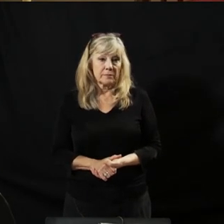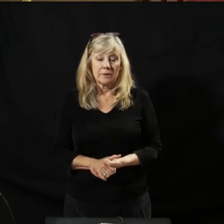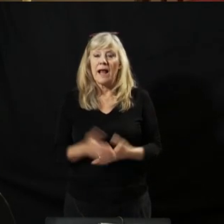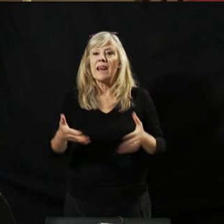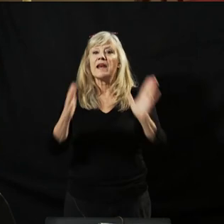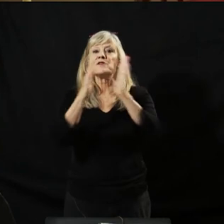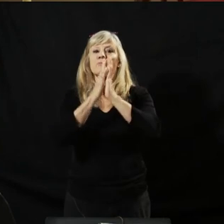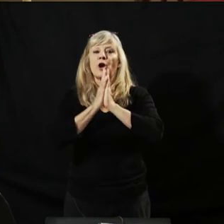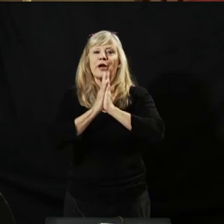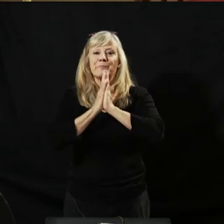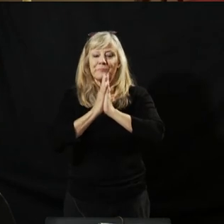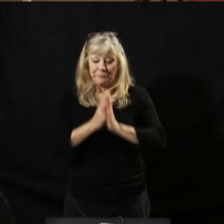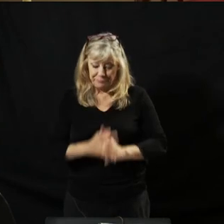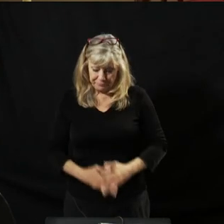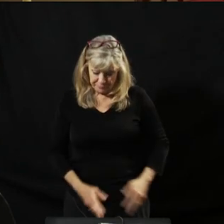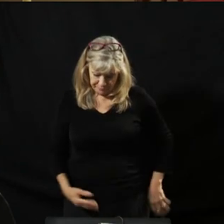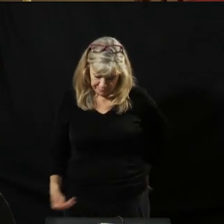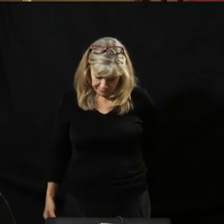Let us pray.